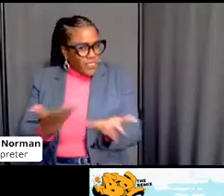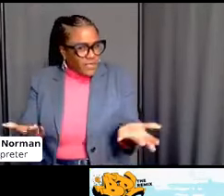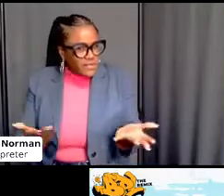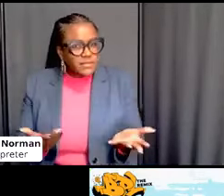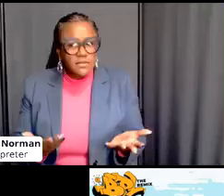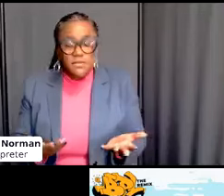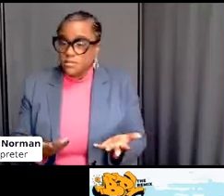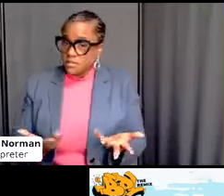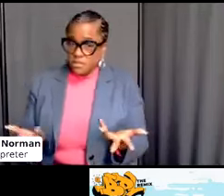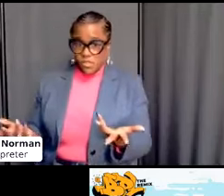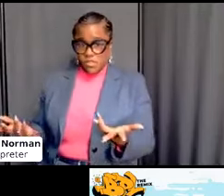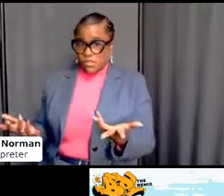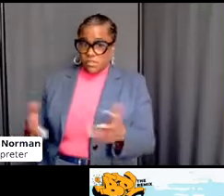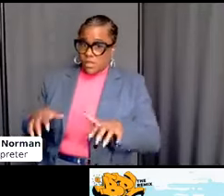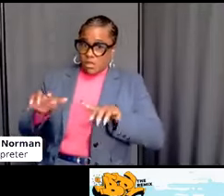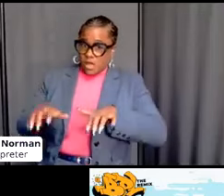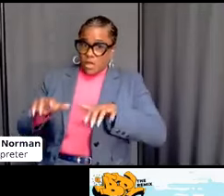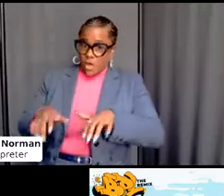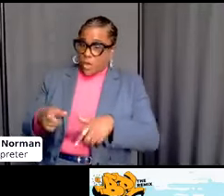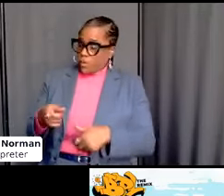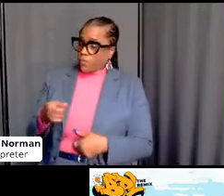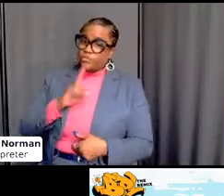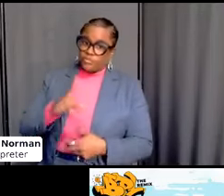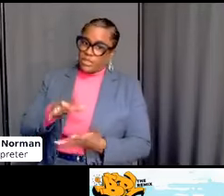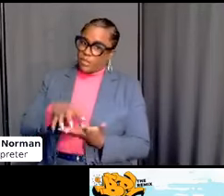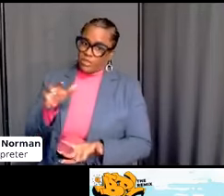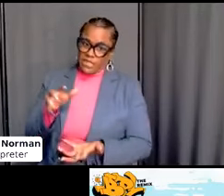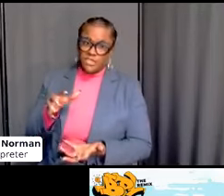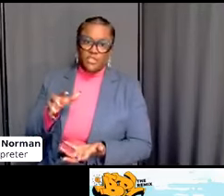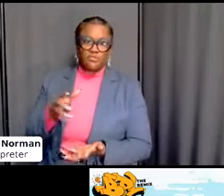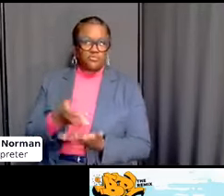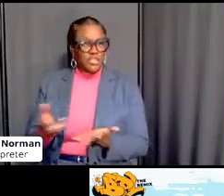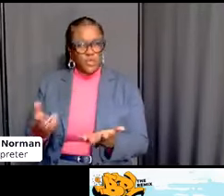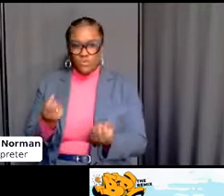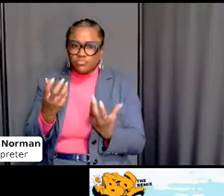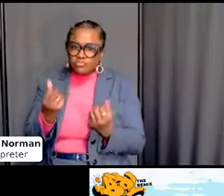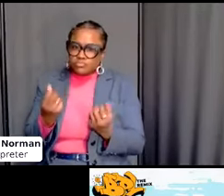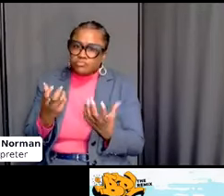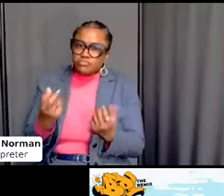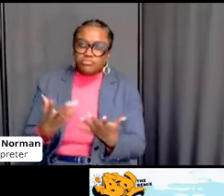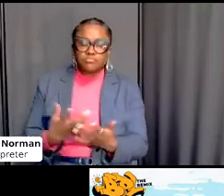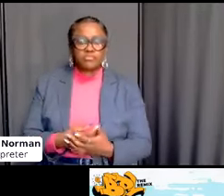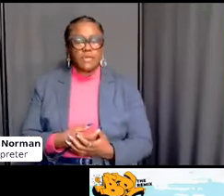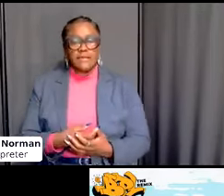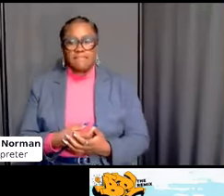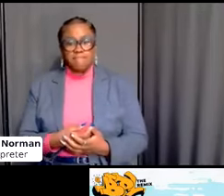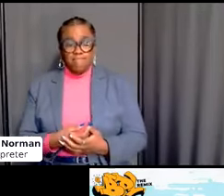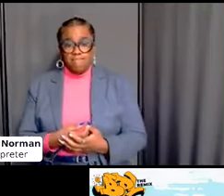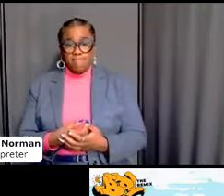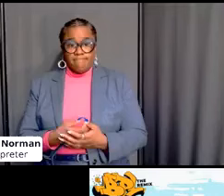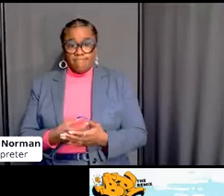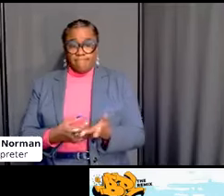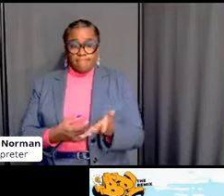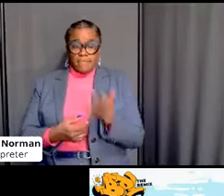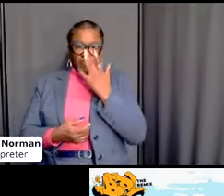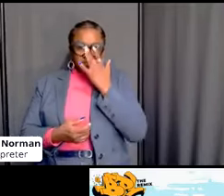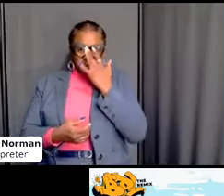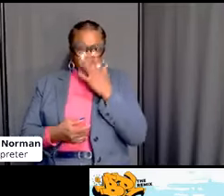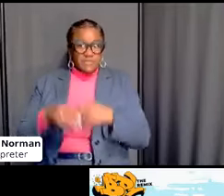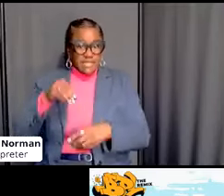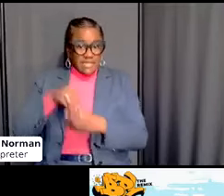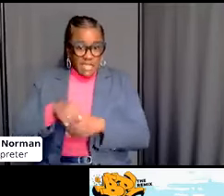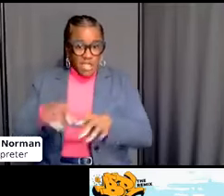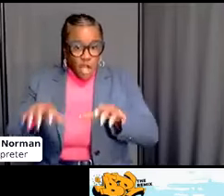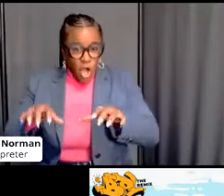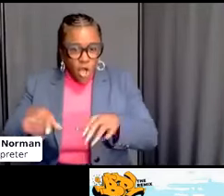Well, the Congo is so rich in resources. There's it's said that in there you